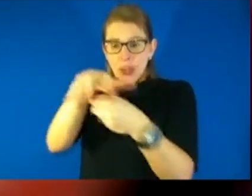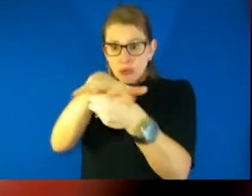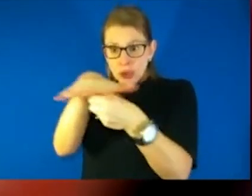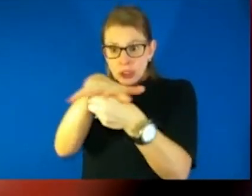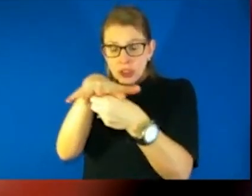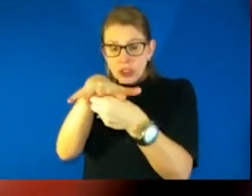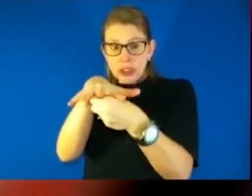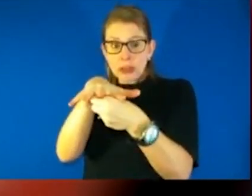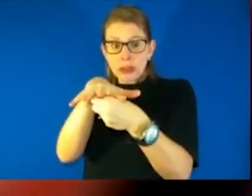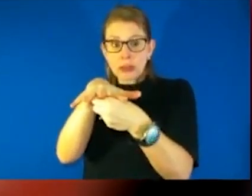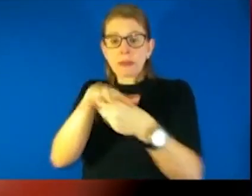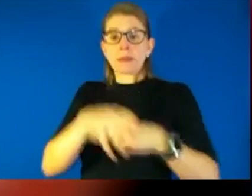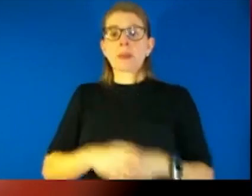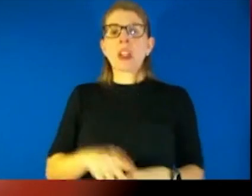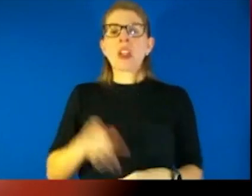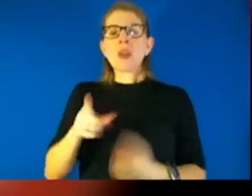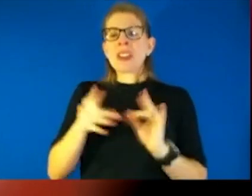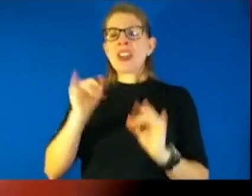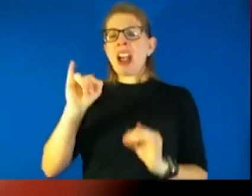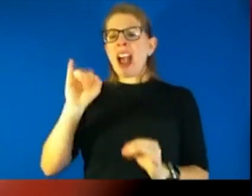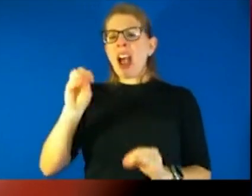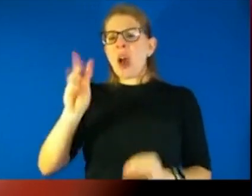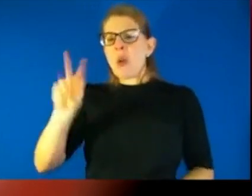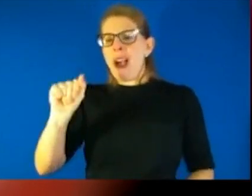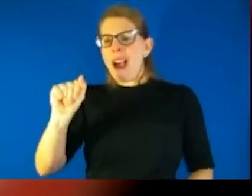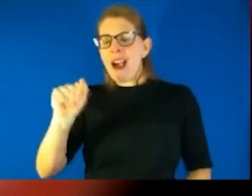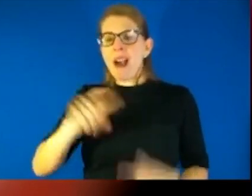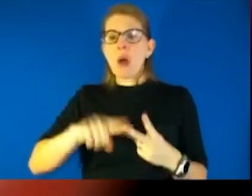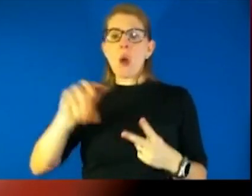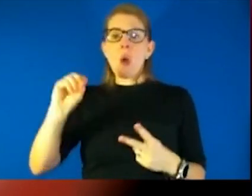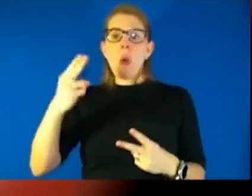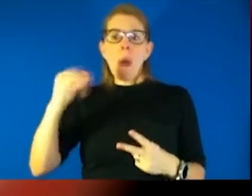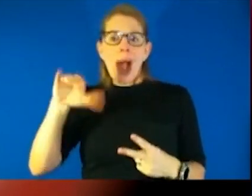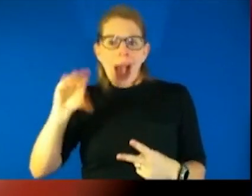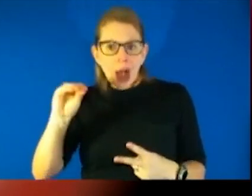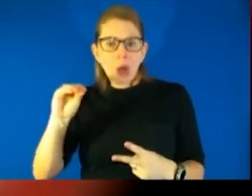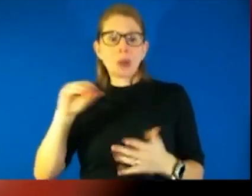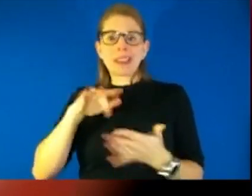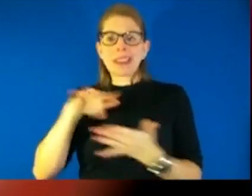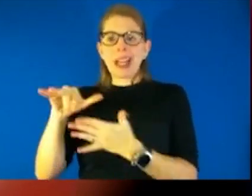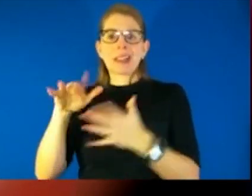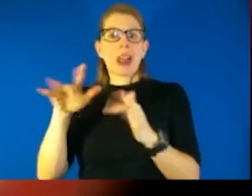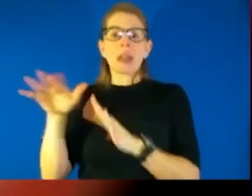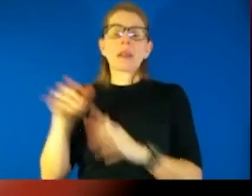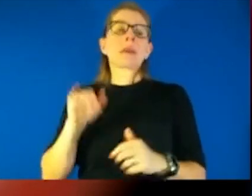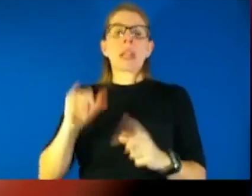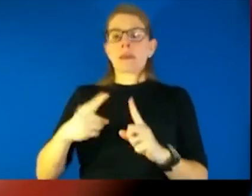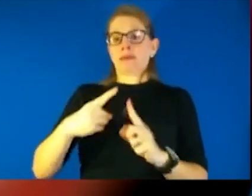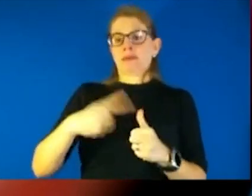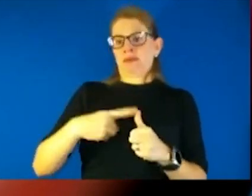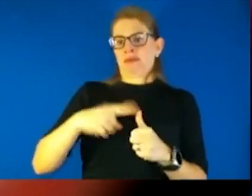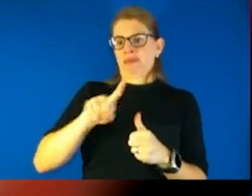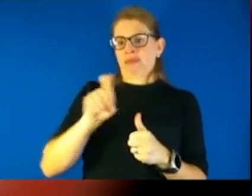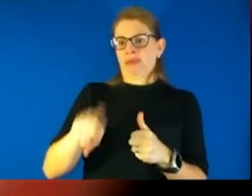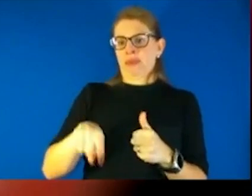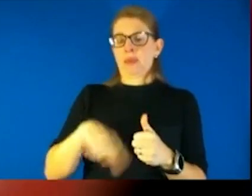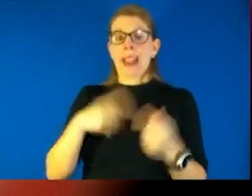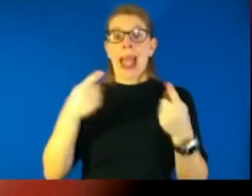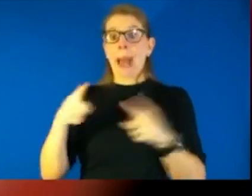country. And you mentioned Iowa, others did studies in Ohio, etc. So that's number one. So how does that